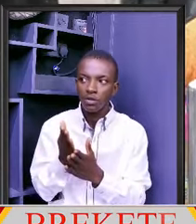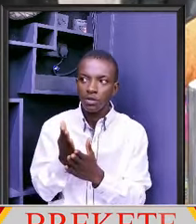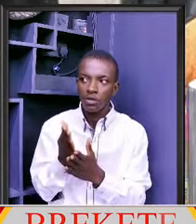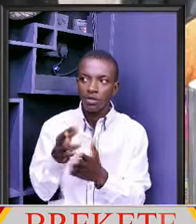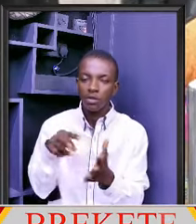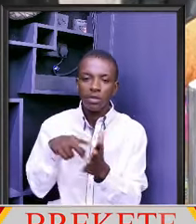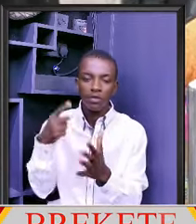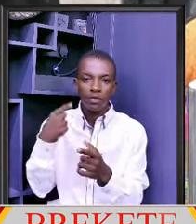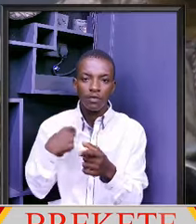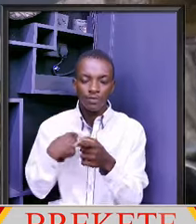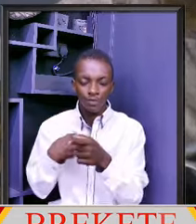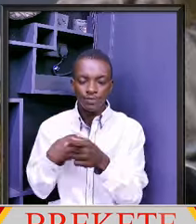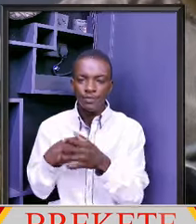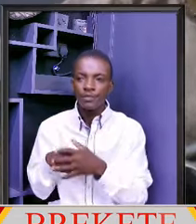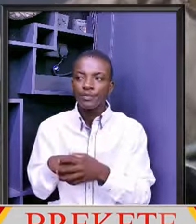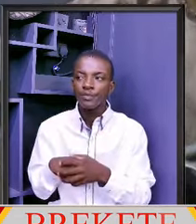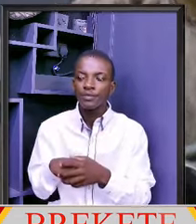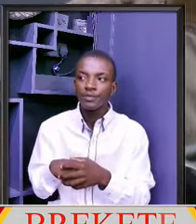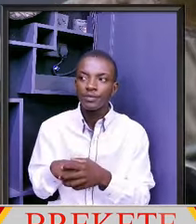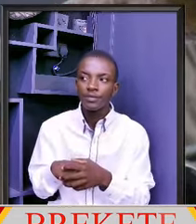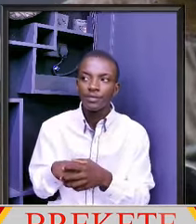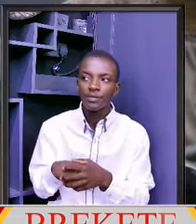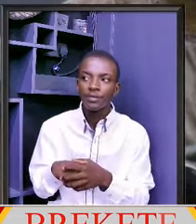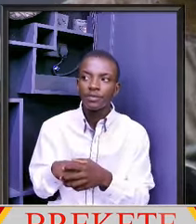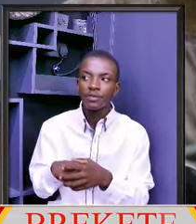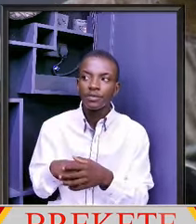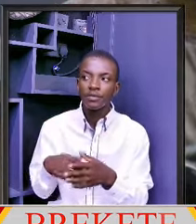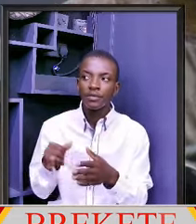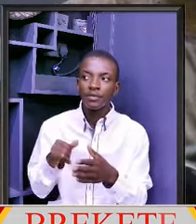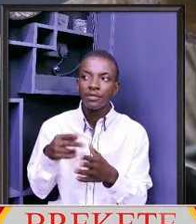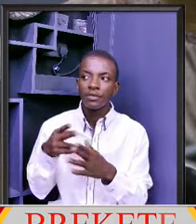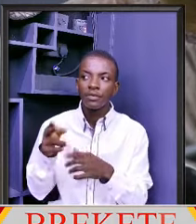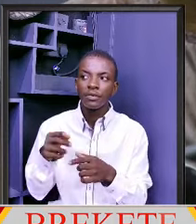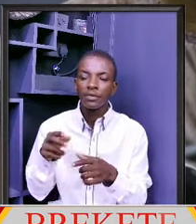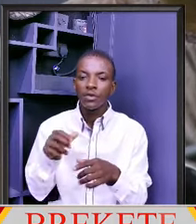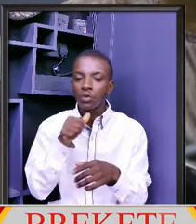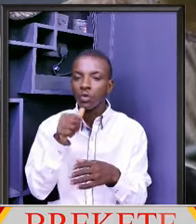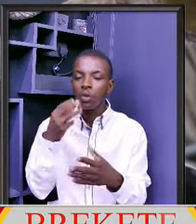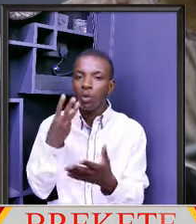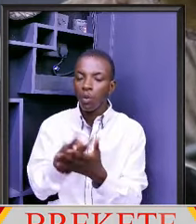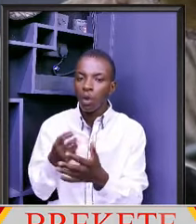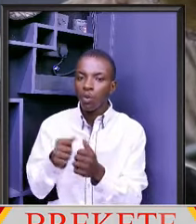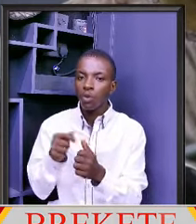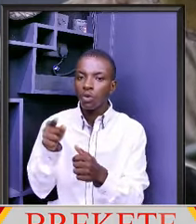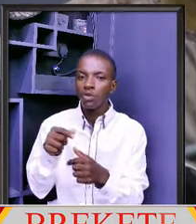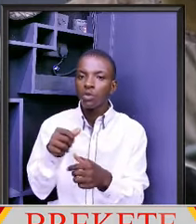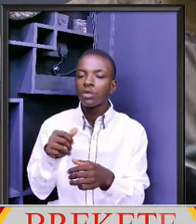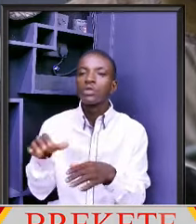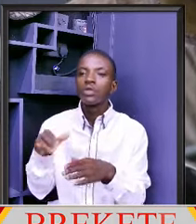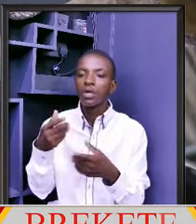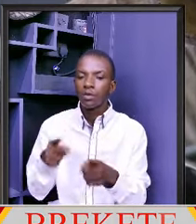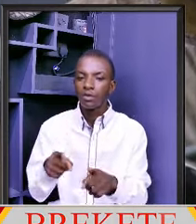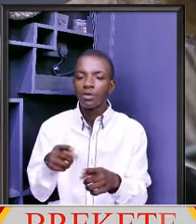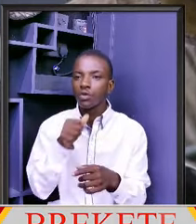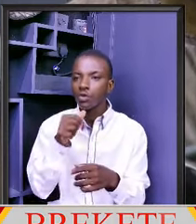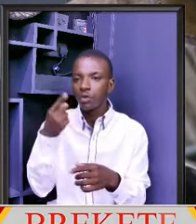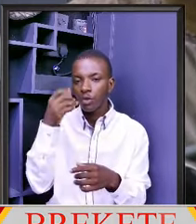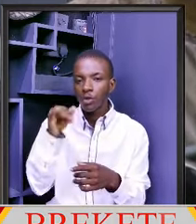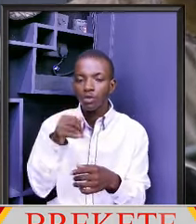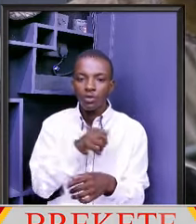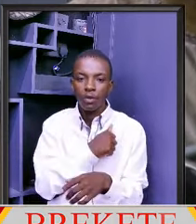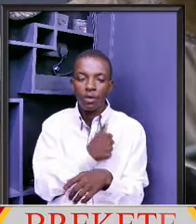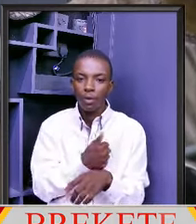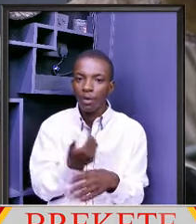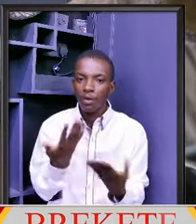will stand for me. Mm. If still this offer that I will lift and say it will not be well for you, and it will not be so. Mm. Not because of my